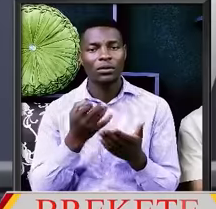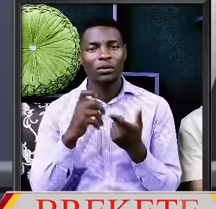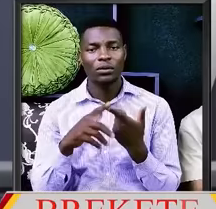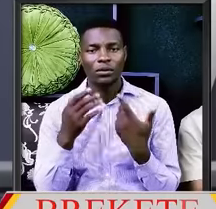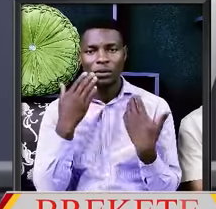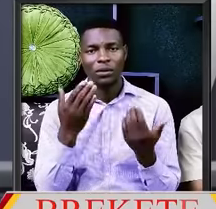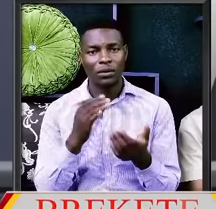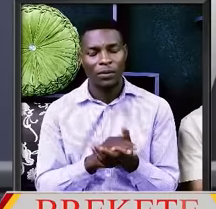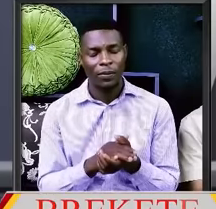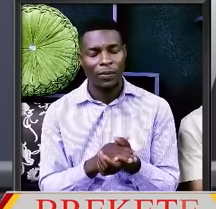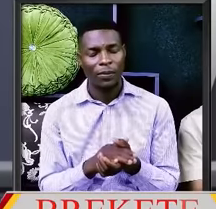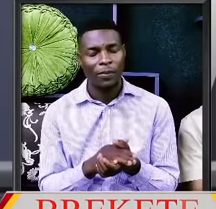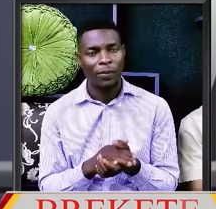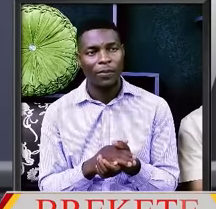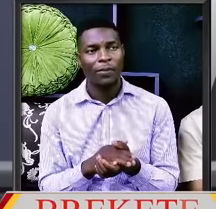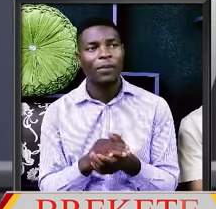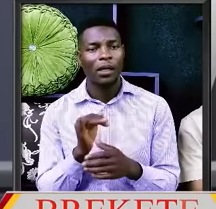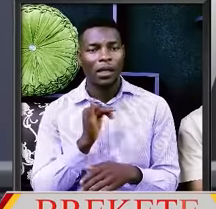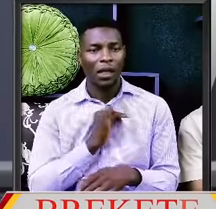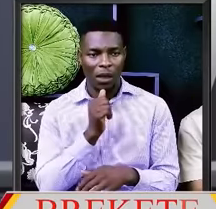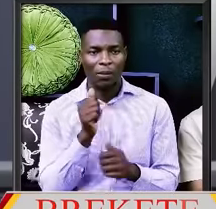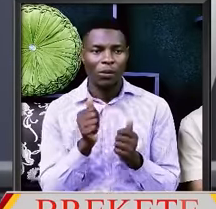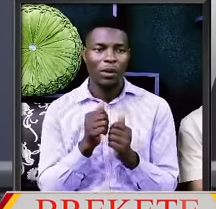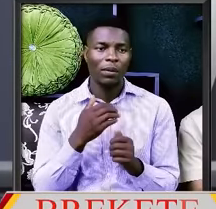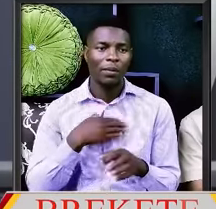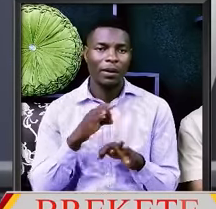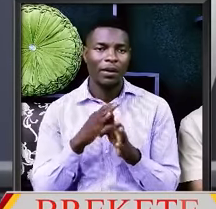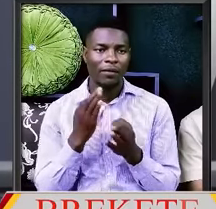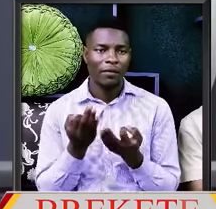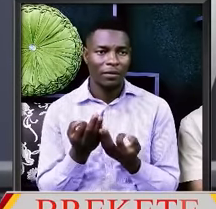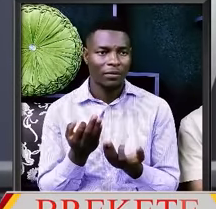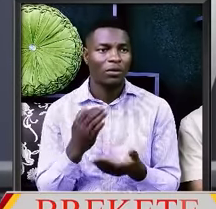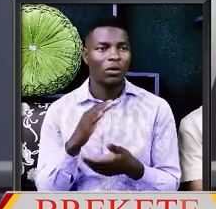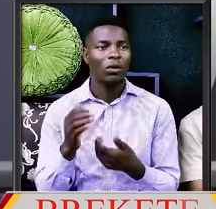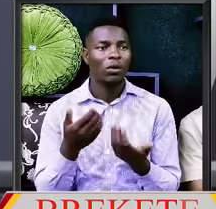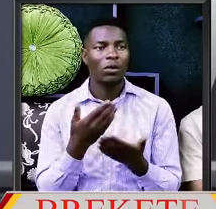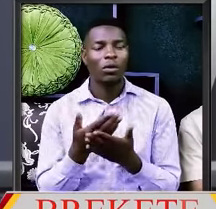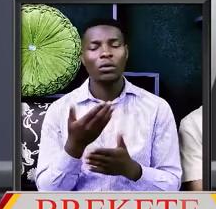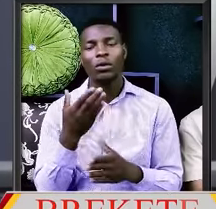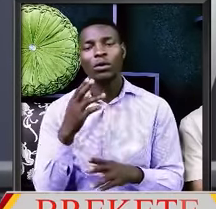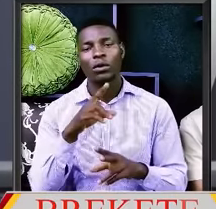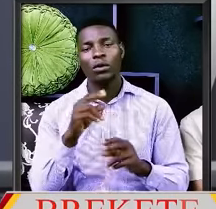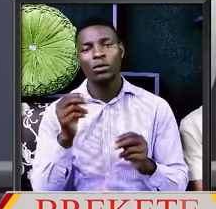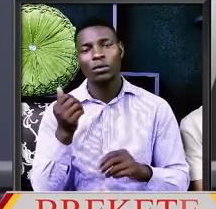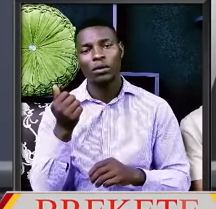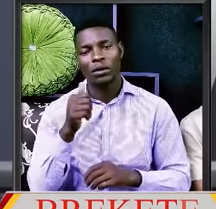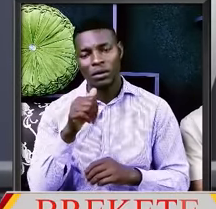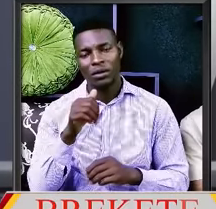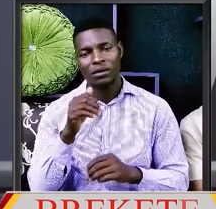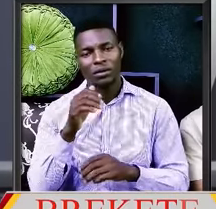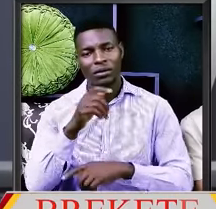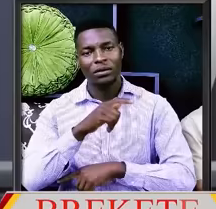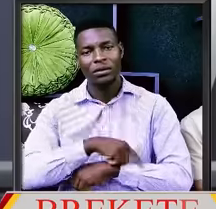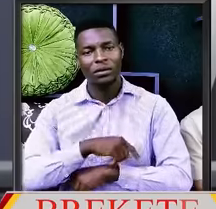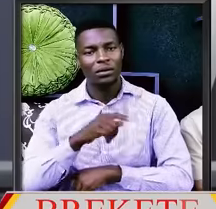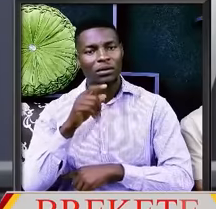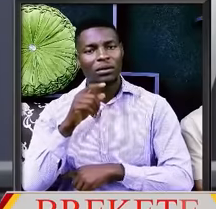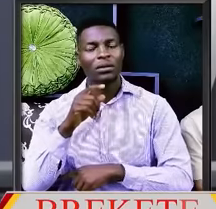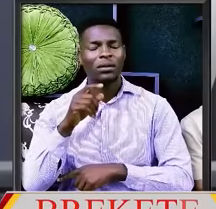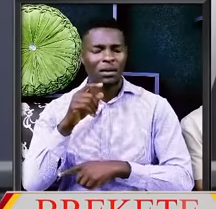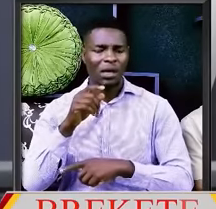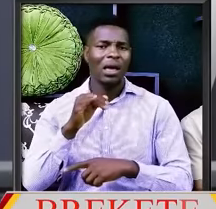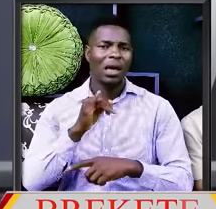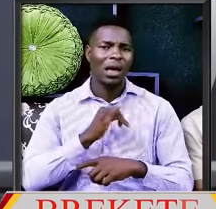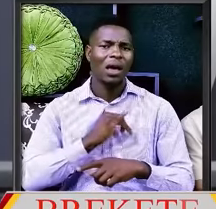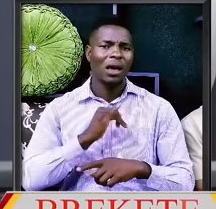you. And with my family, all. Thank you. Know anything. Why they pray for you? Because